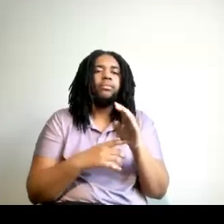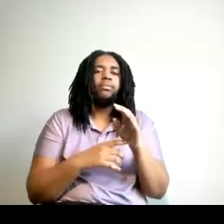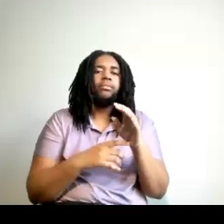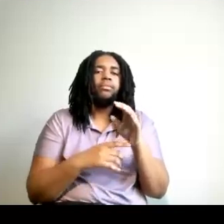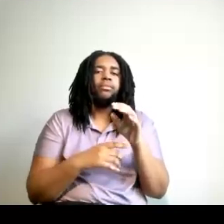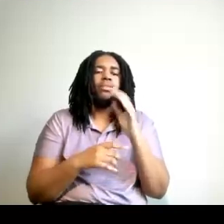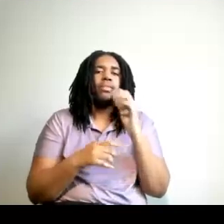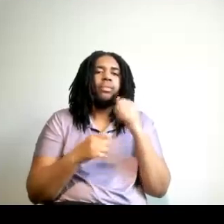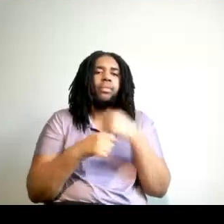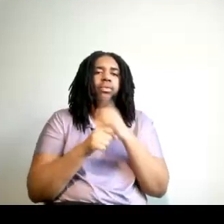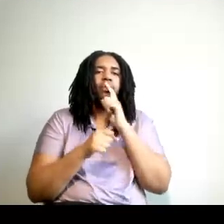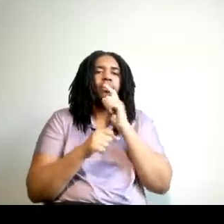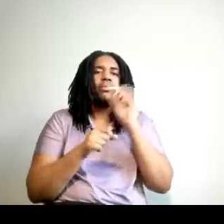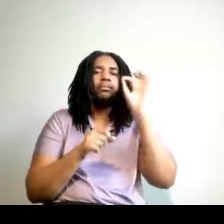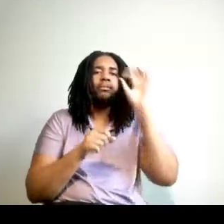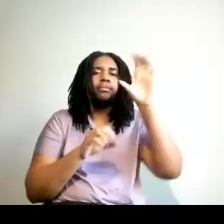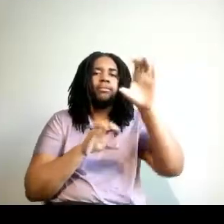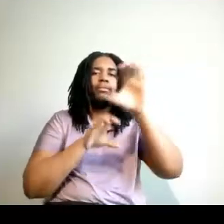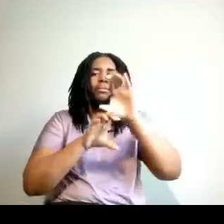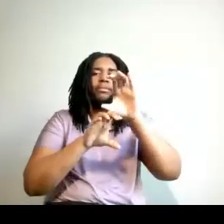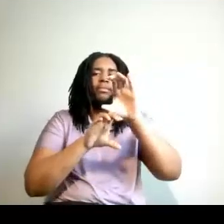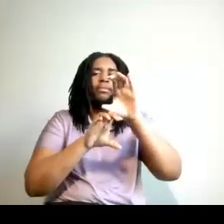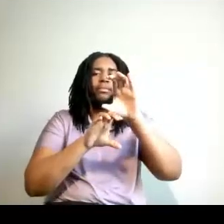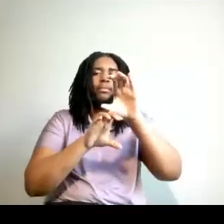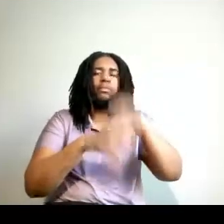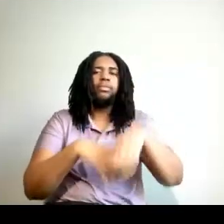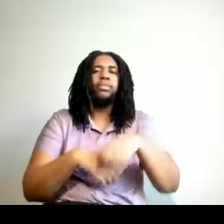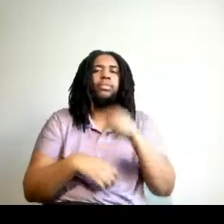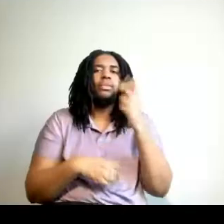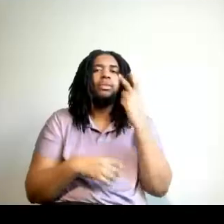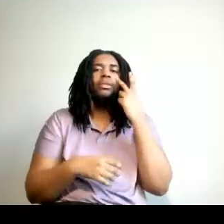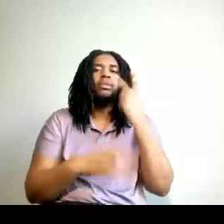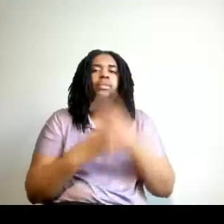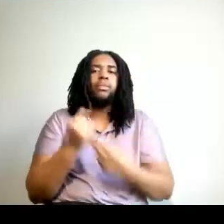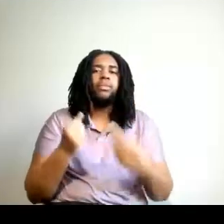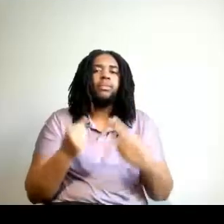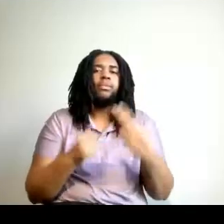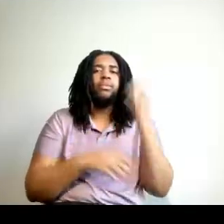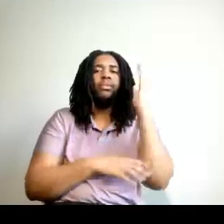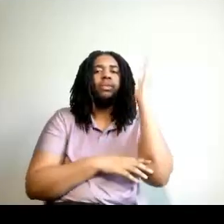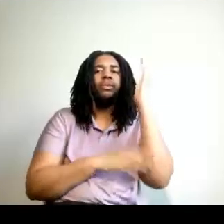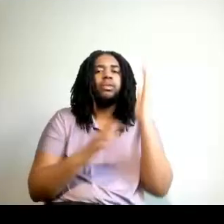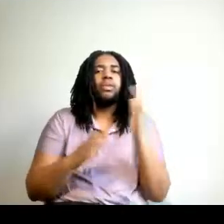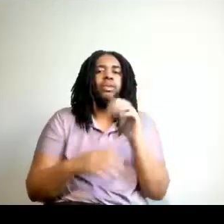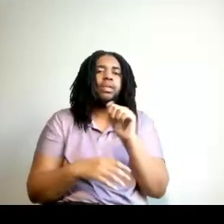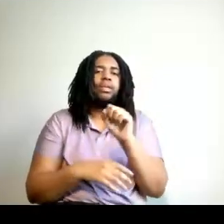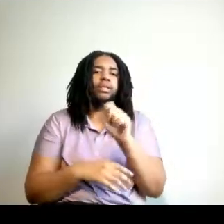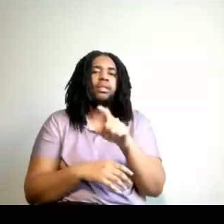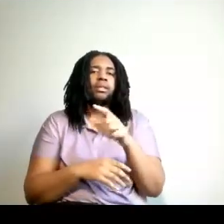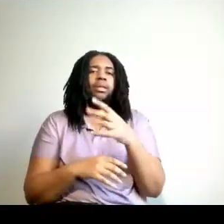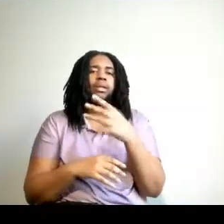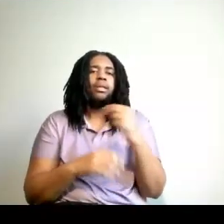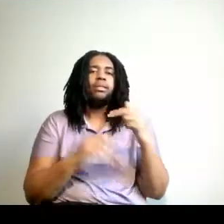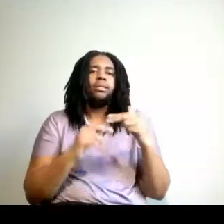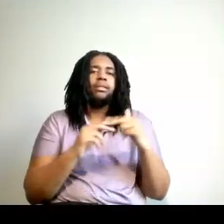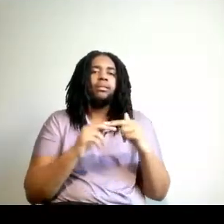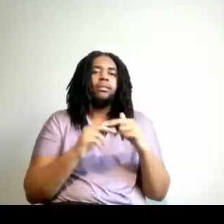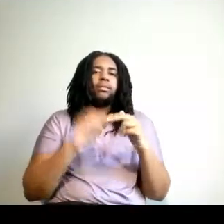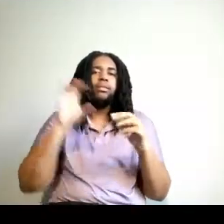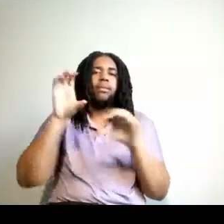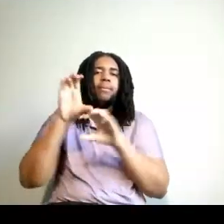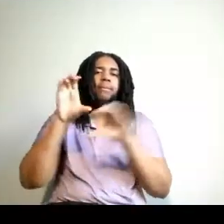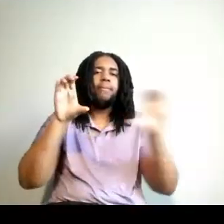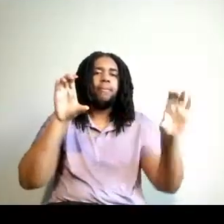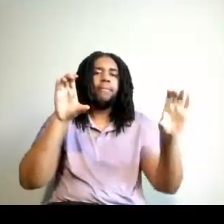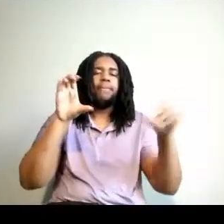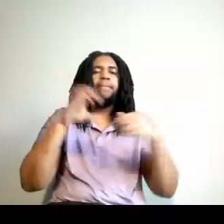and the primary speaker is pinned so that you can see both the speaker, ASL, and the slides.